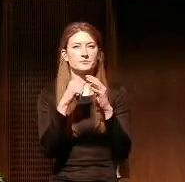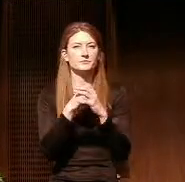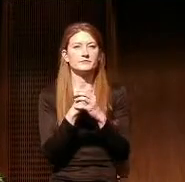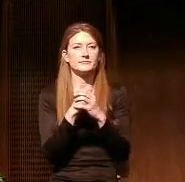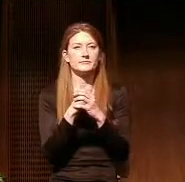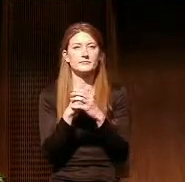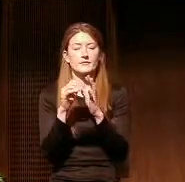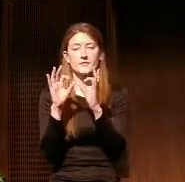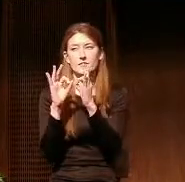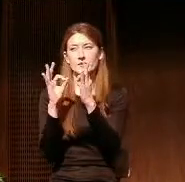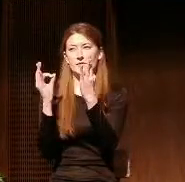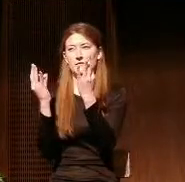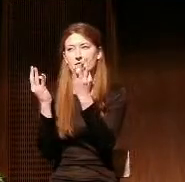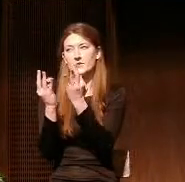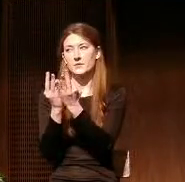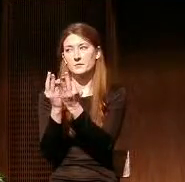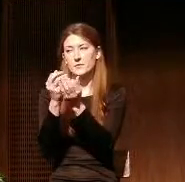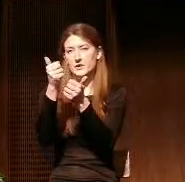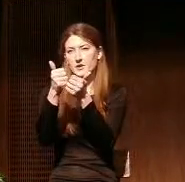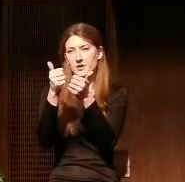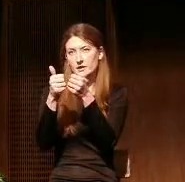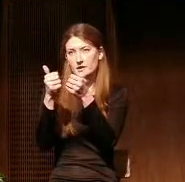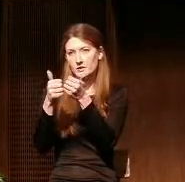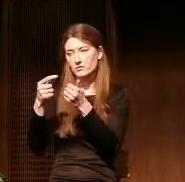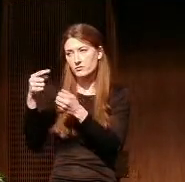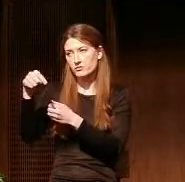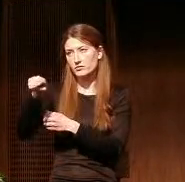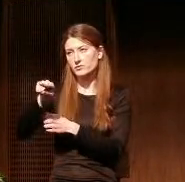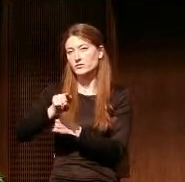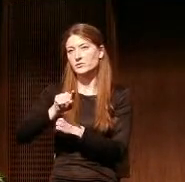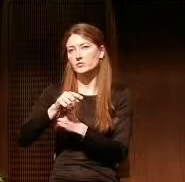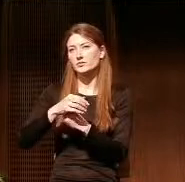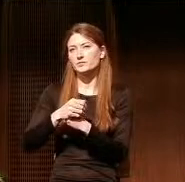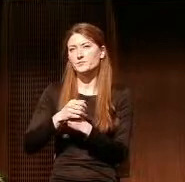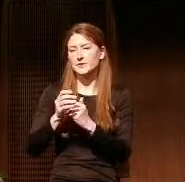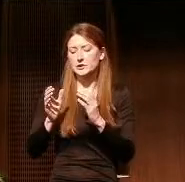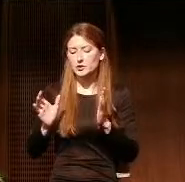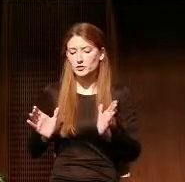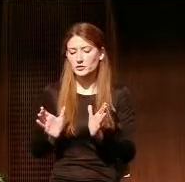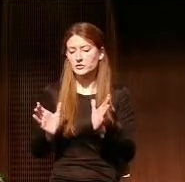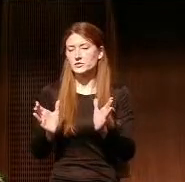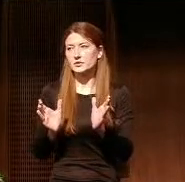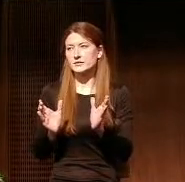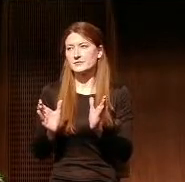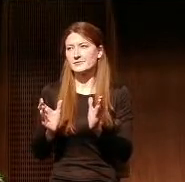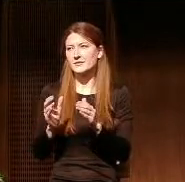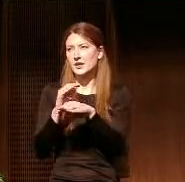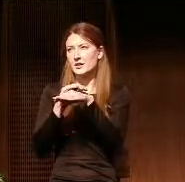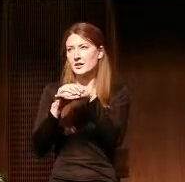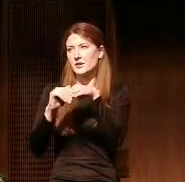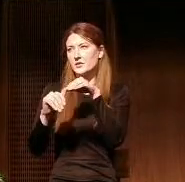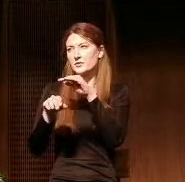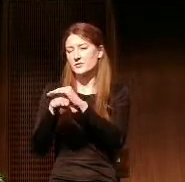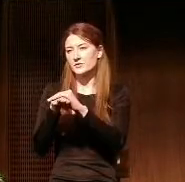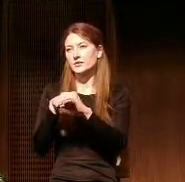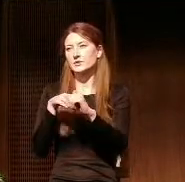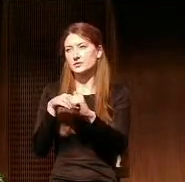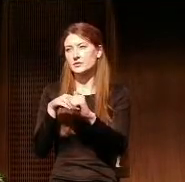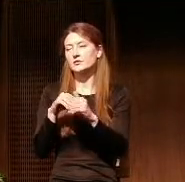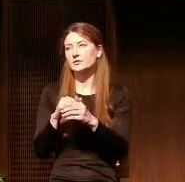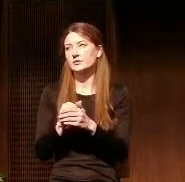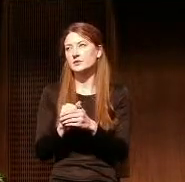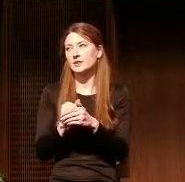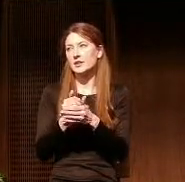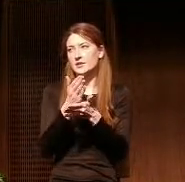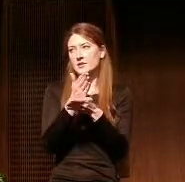this family, each and every one of you, will be encouraged and comforted by some